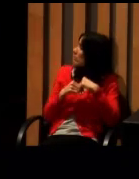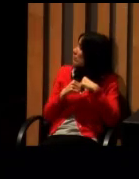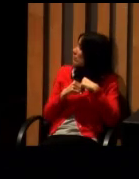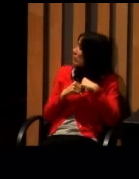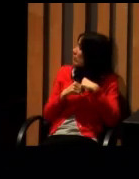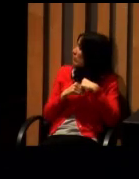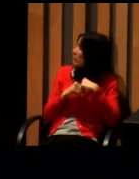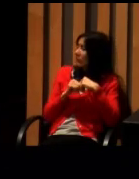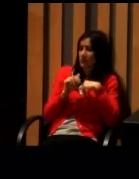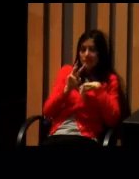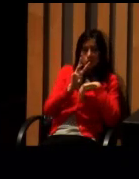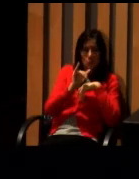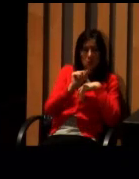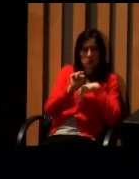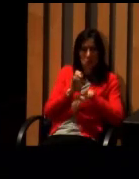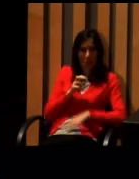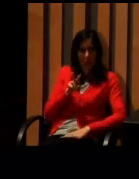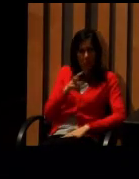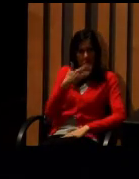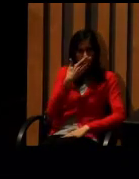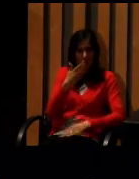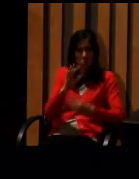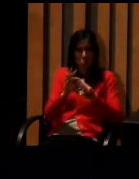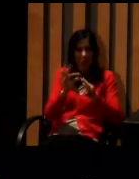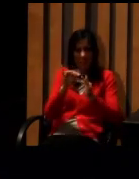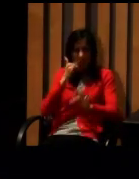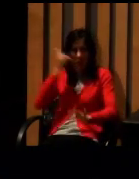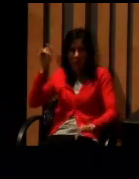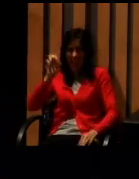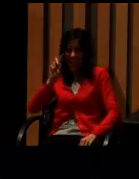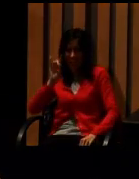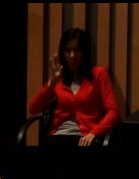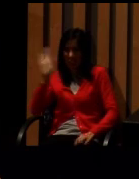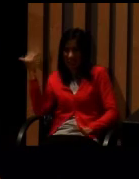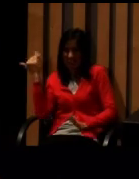Got to call my editors. That's a good story. I didn't know anything about that.